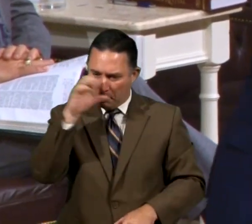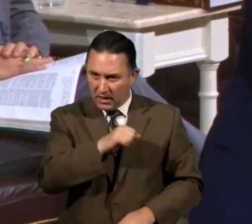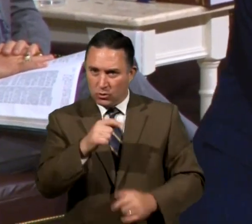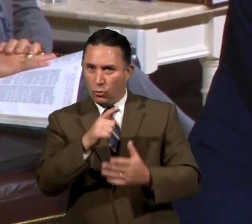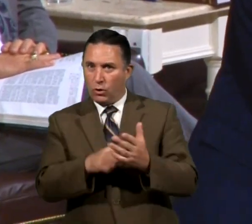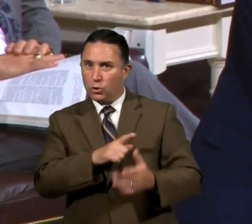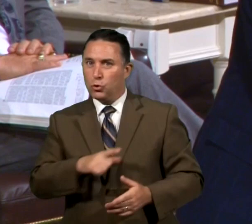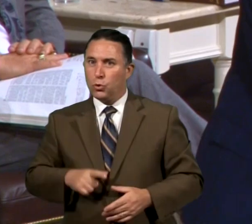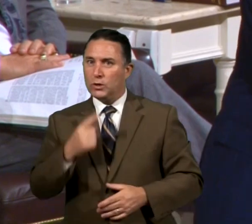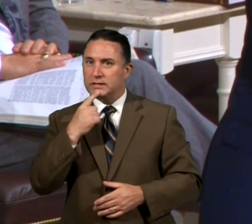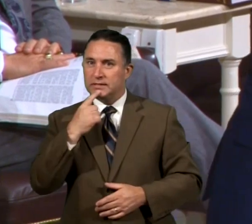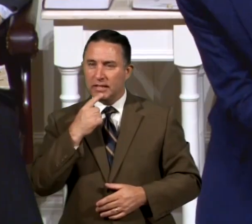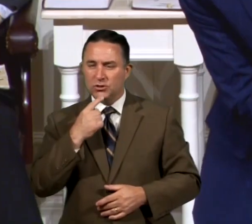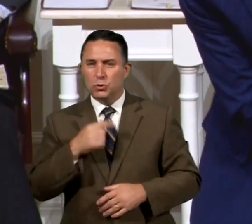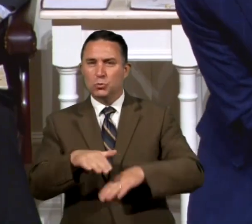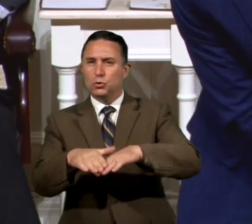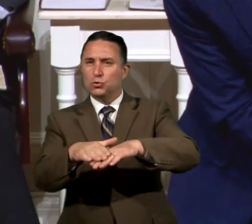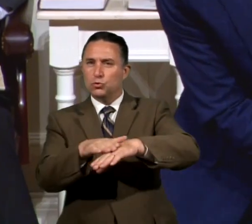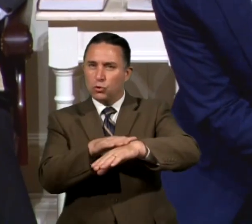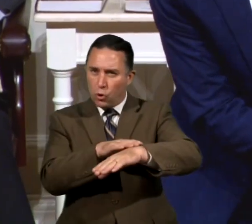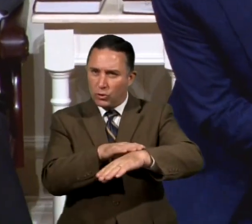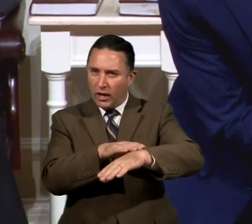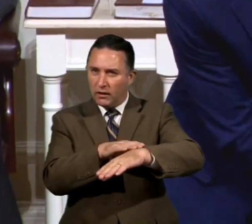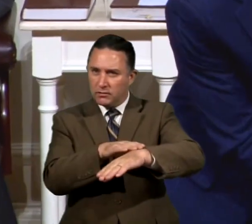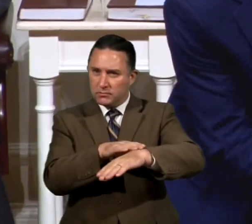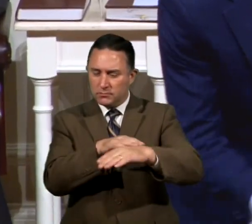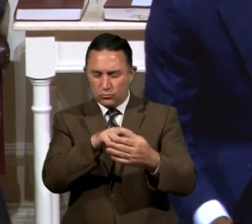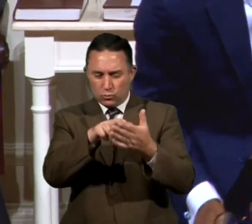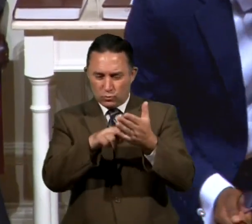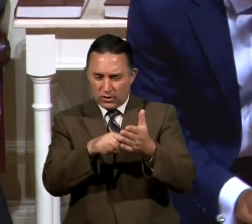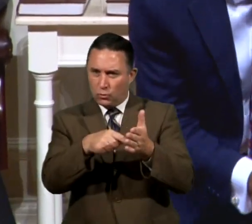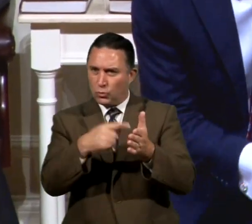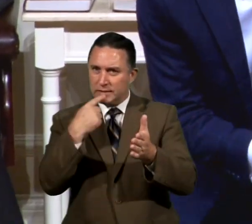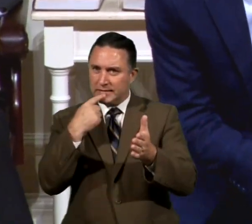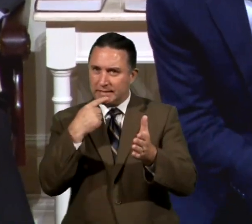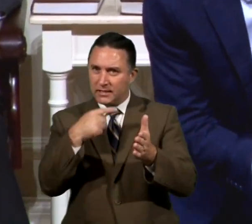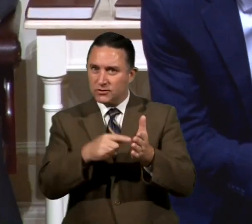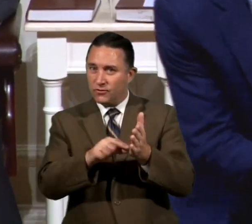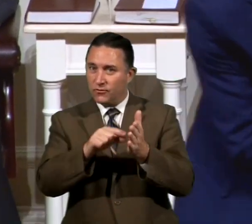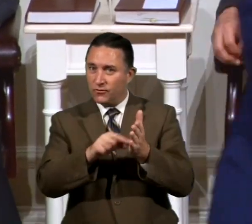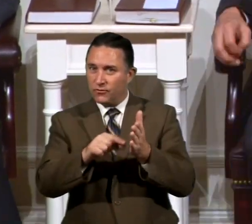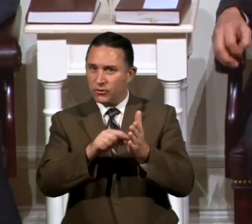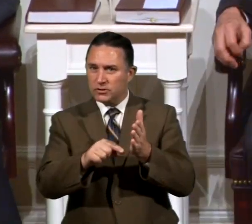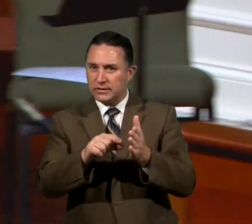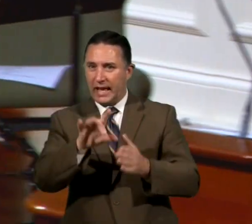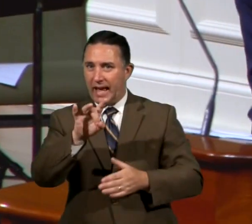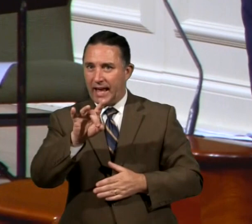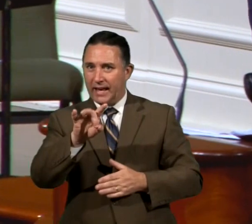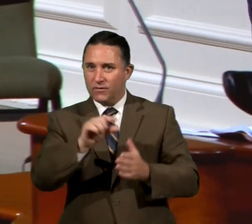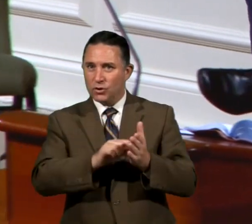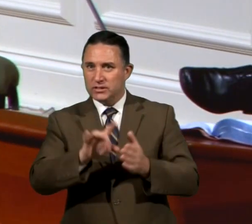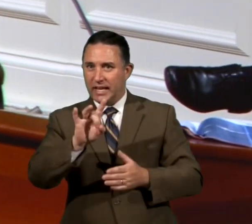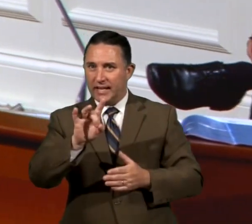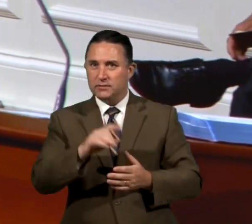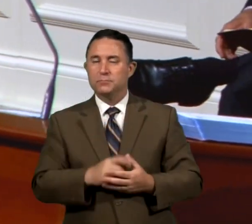saying. So let's slow down and look at what the Bible says in verse number, what is that, 8? Verse number